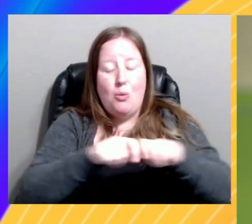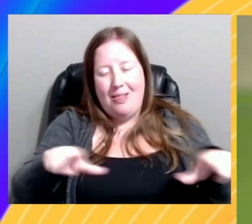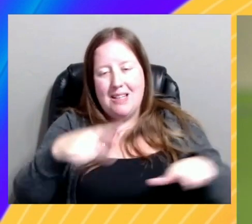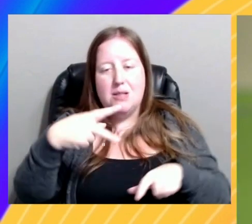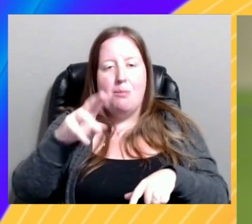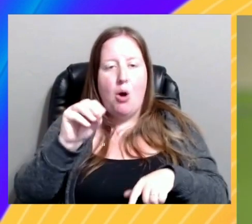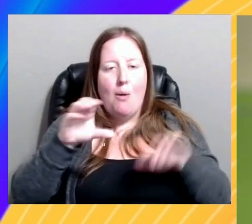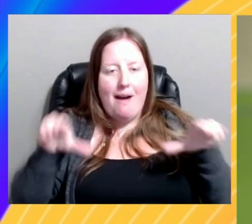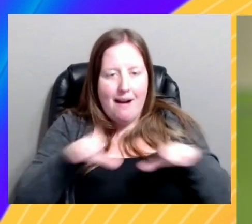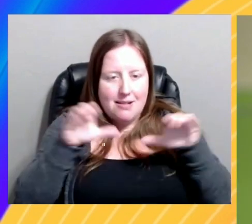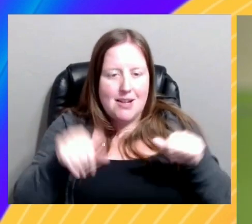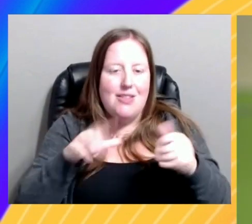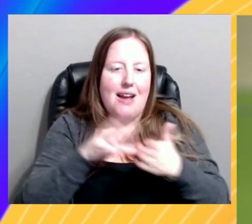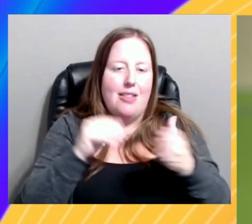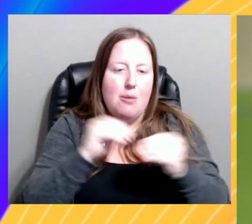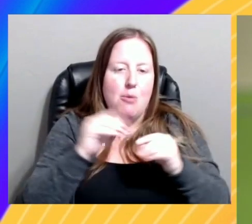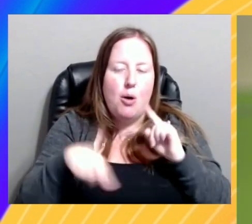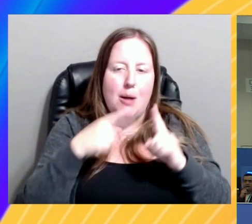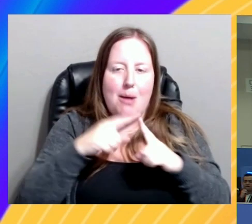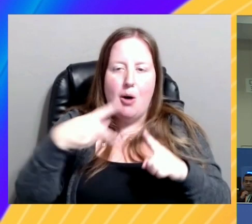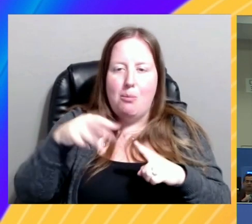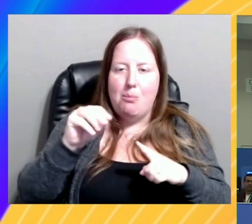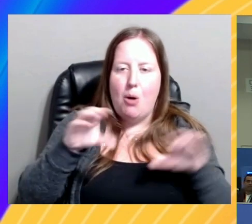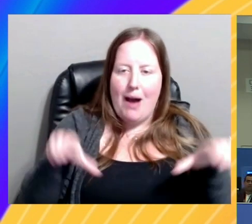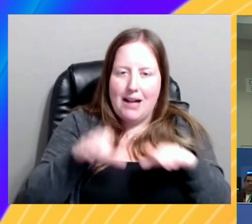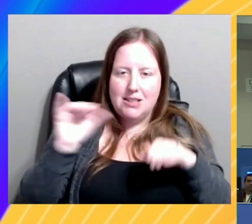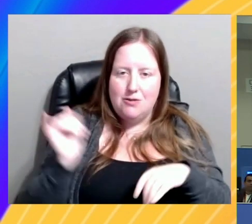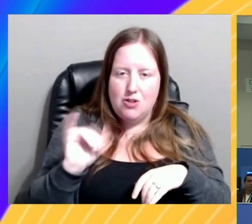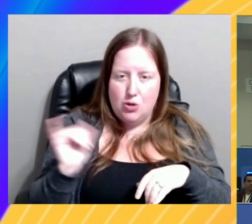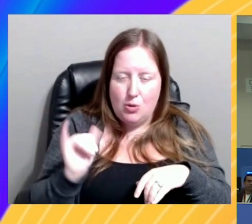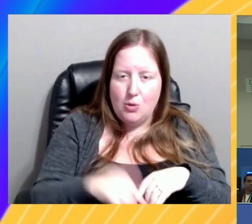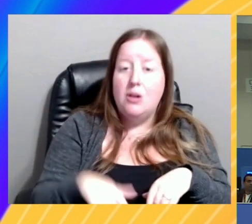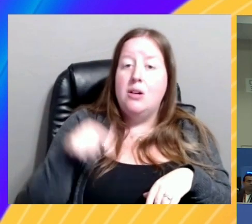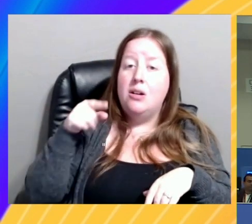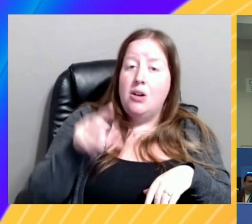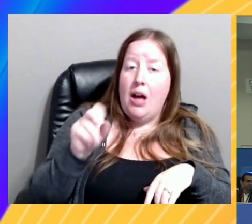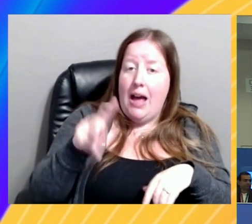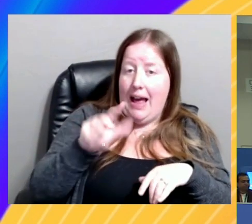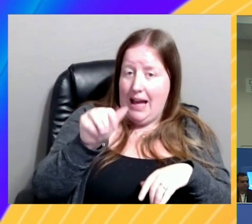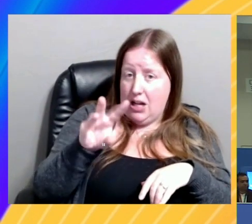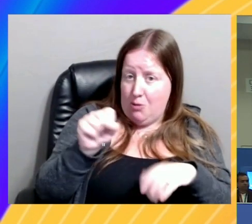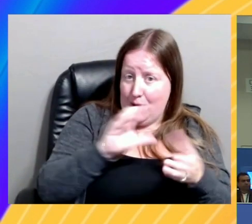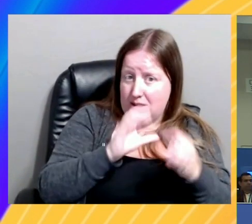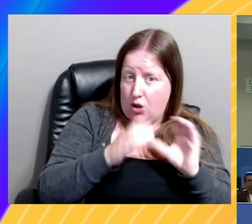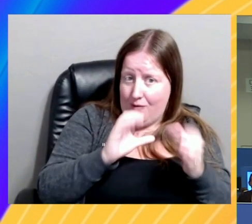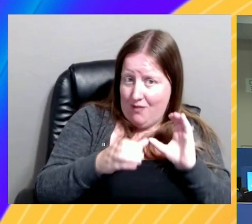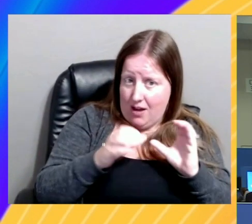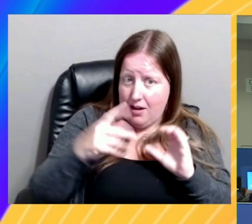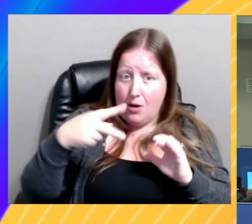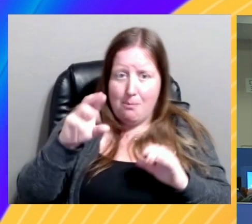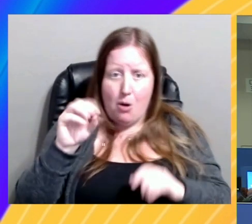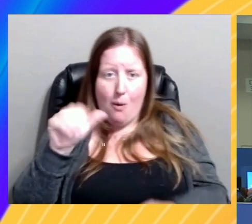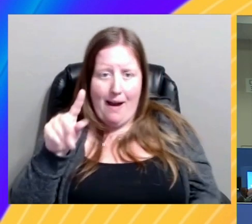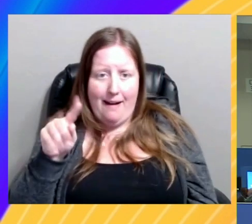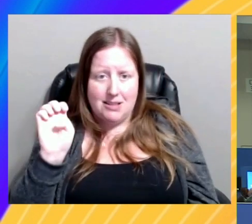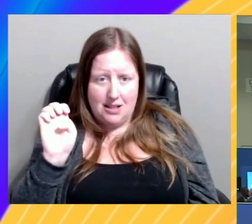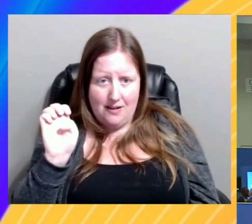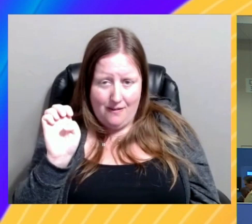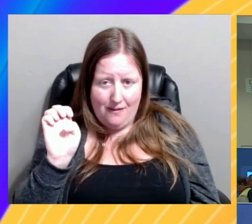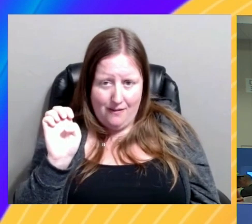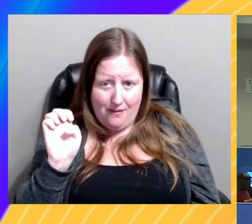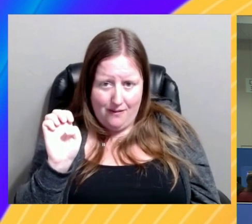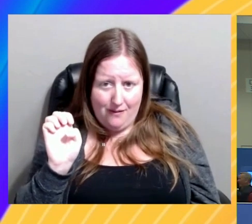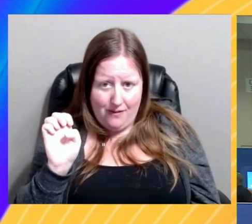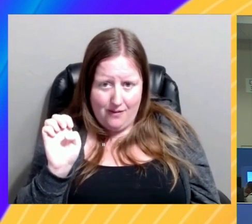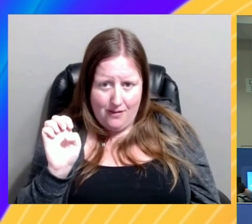learn more about Proactive too as well. So they can just type in AWS Config. Proactive. AWS Config, Proactive. I'm doing